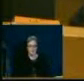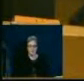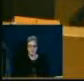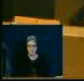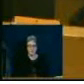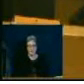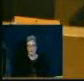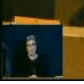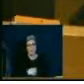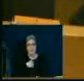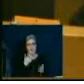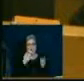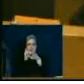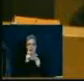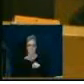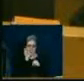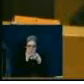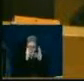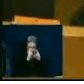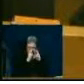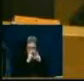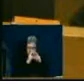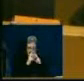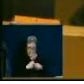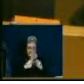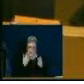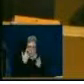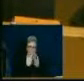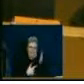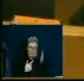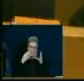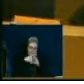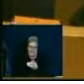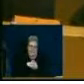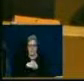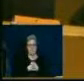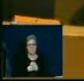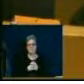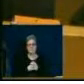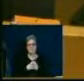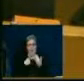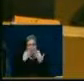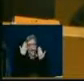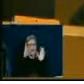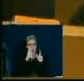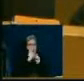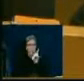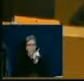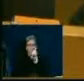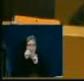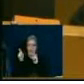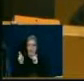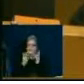can get involved in that a little later on. And I don't even know who to ask the question.